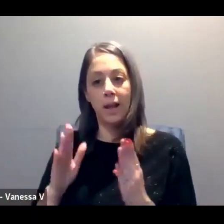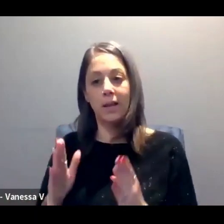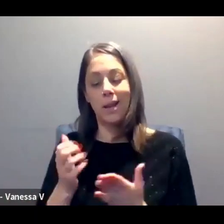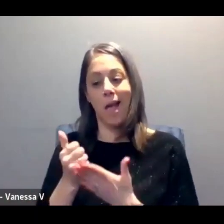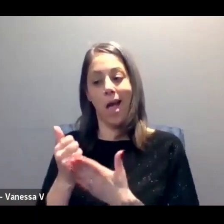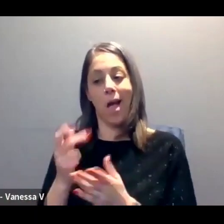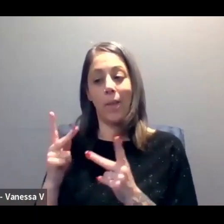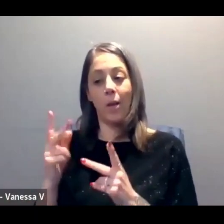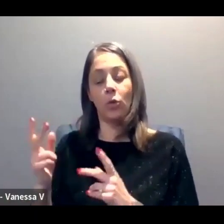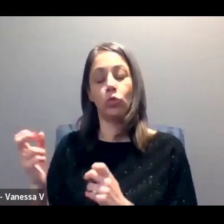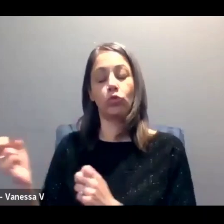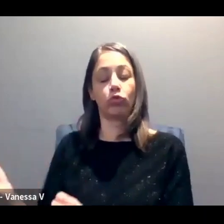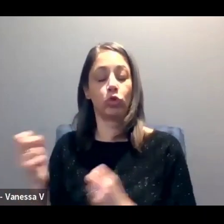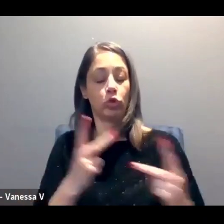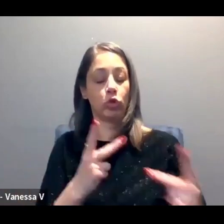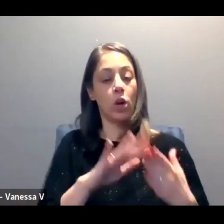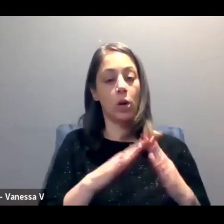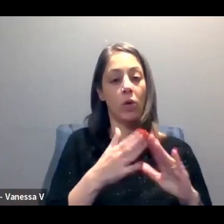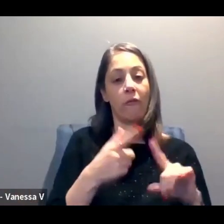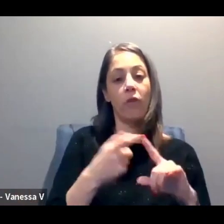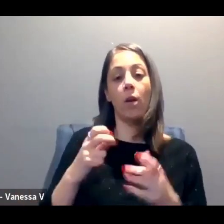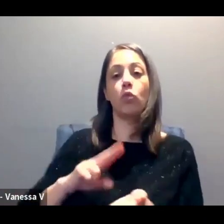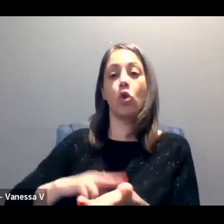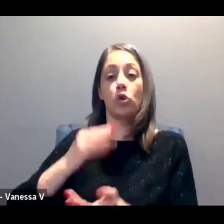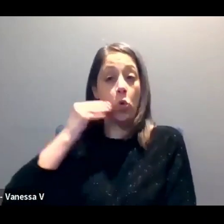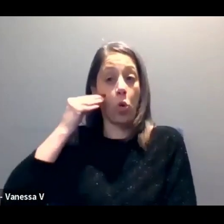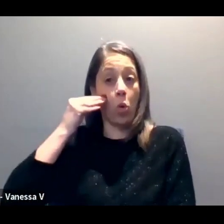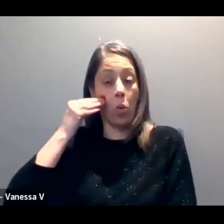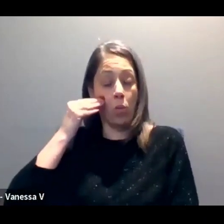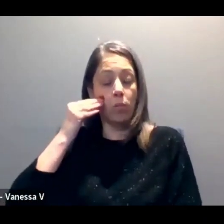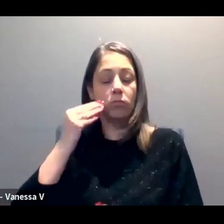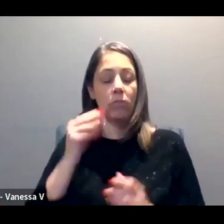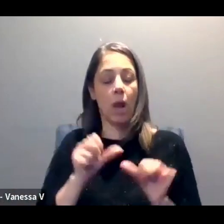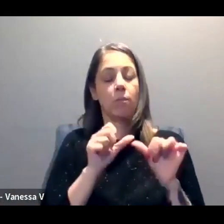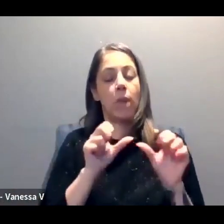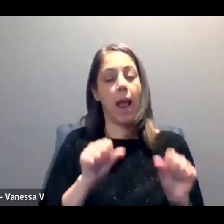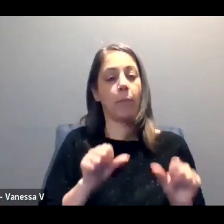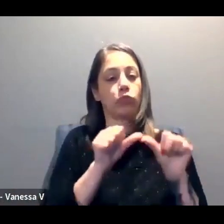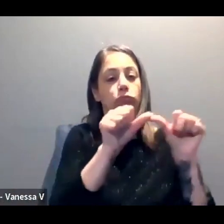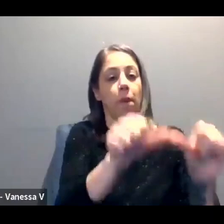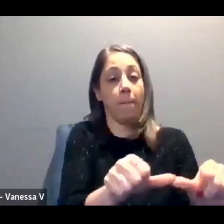to the community from nursing facility stays and remain in the community.